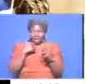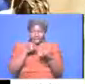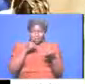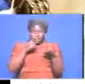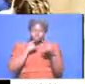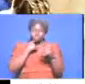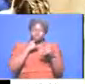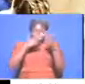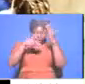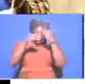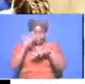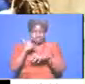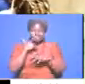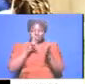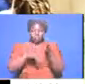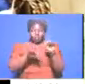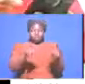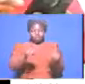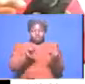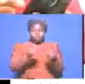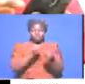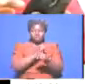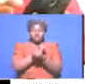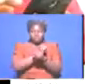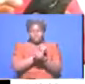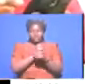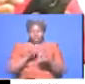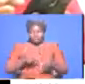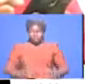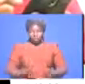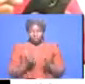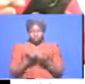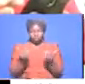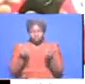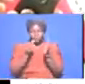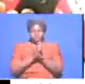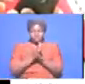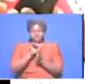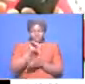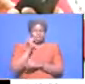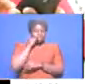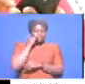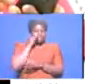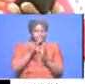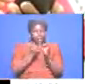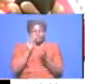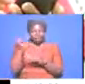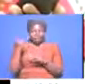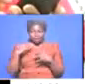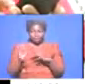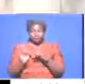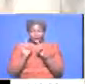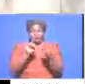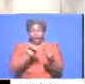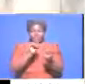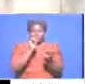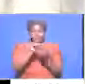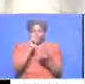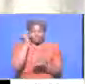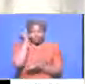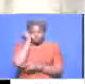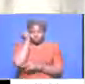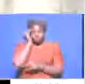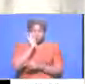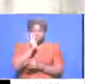is possible to prevent birth of children with sickle cell if Kenyans present themselves for testing to know their sickle cell status. What